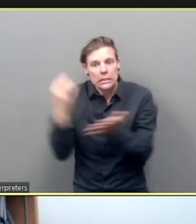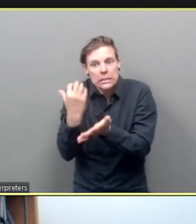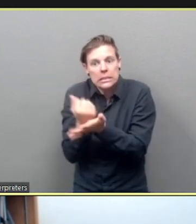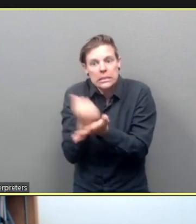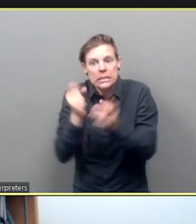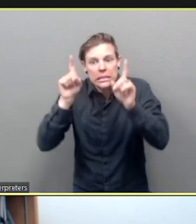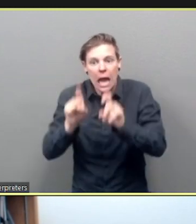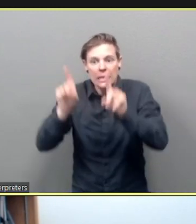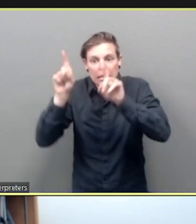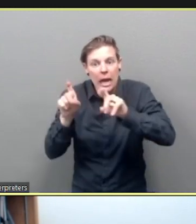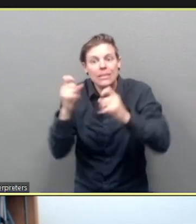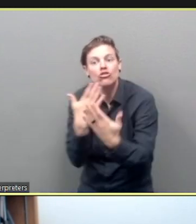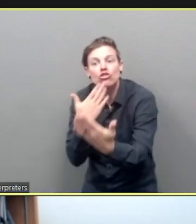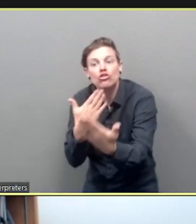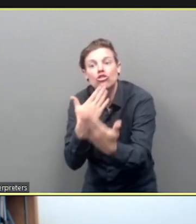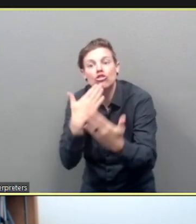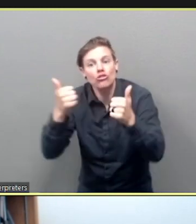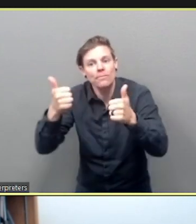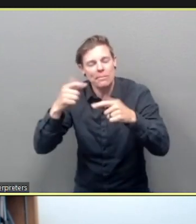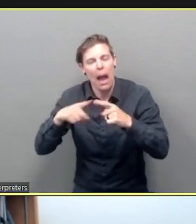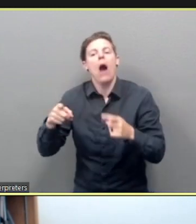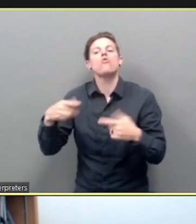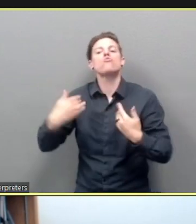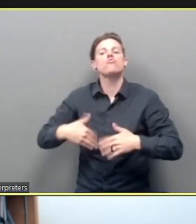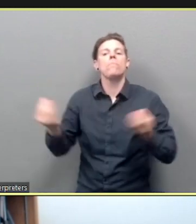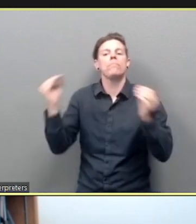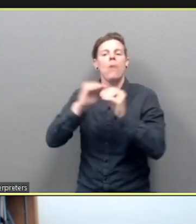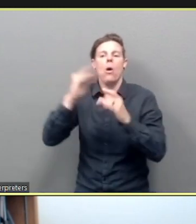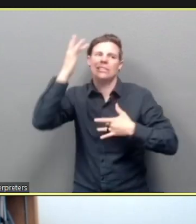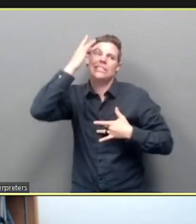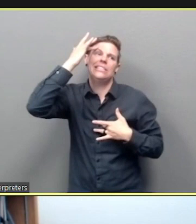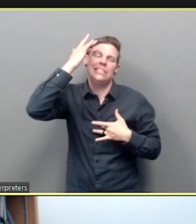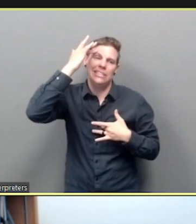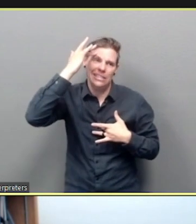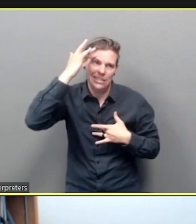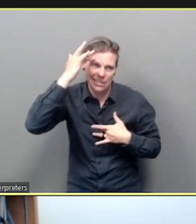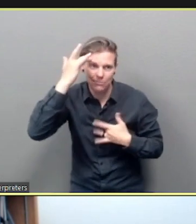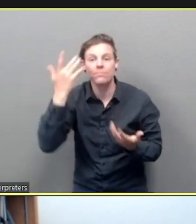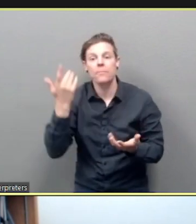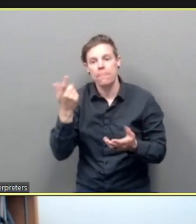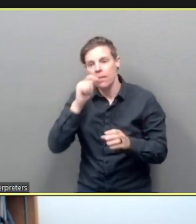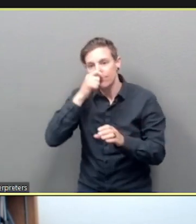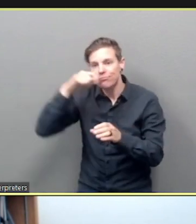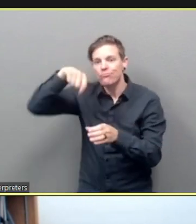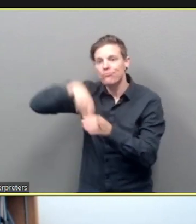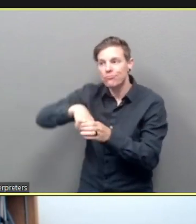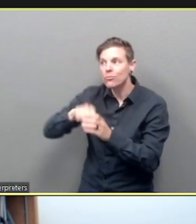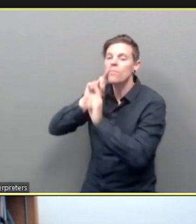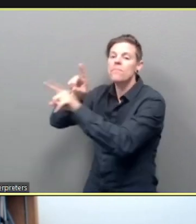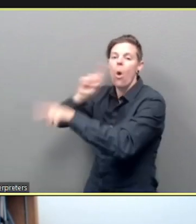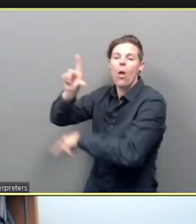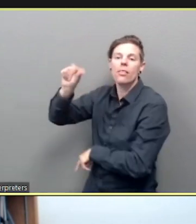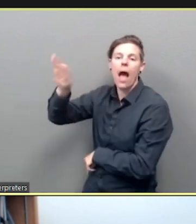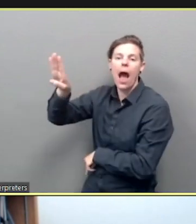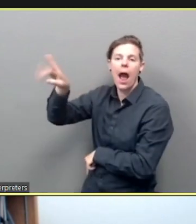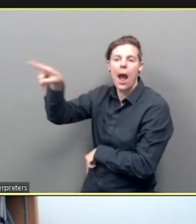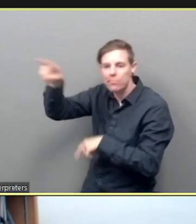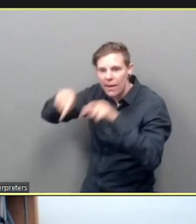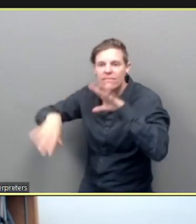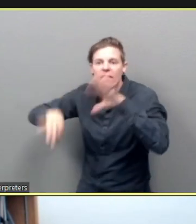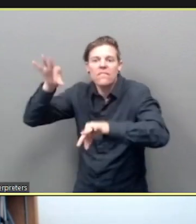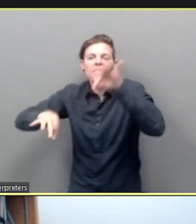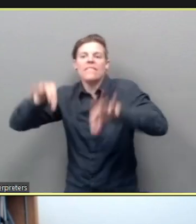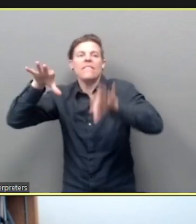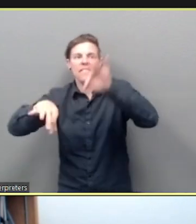people who sought a test, and these tests were reported to the state. I want to just mention that the test positivity